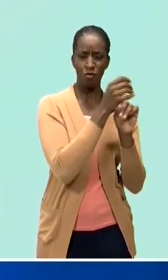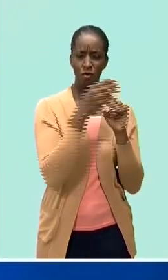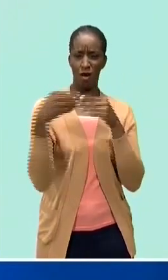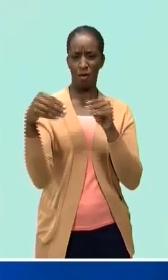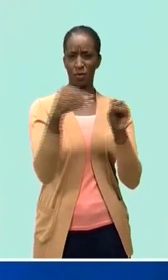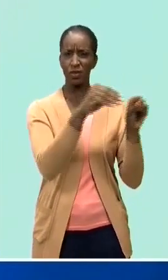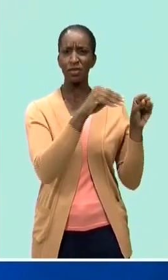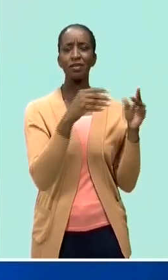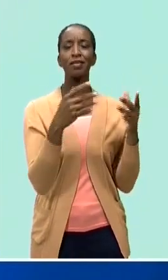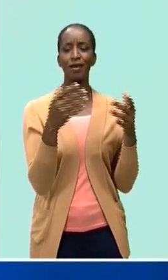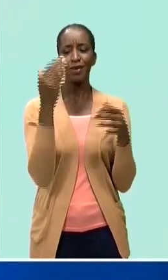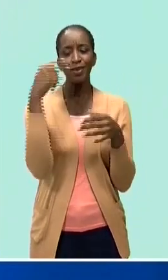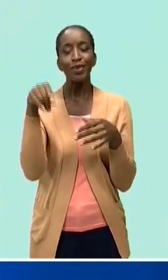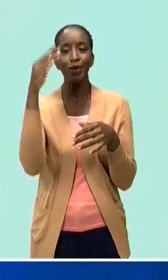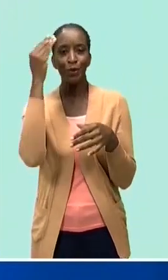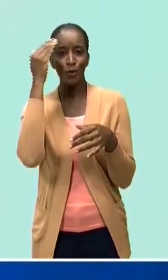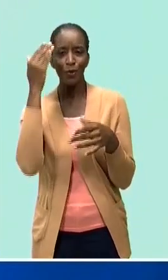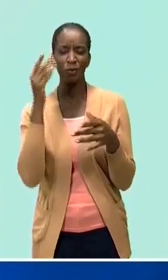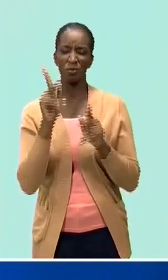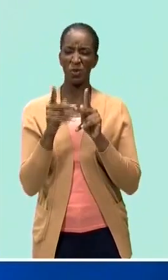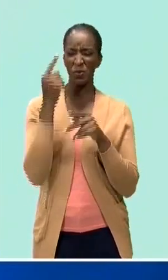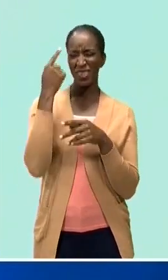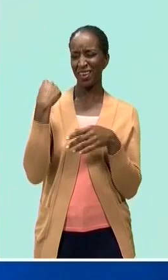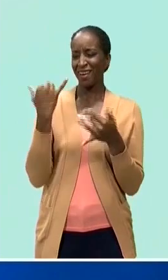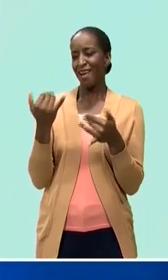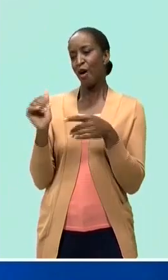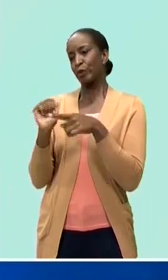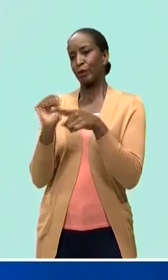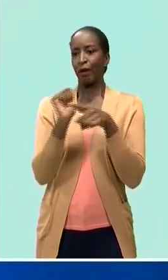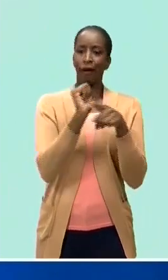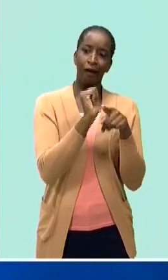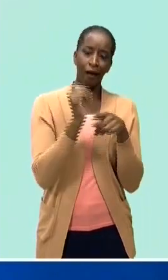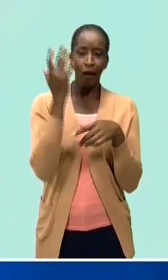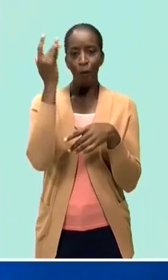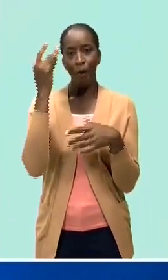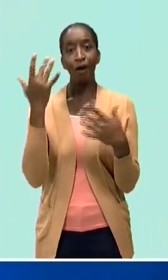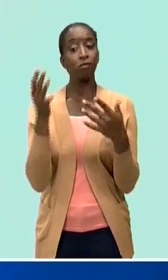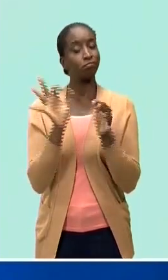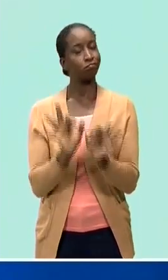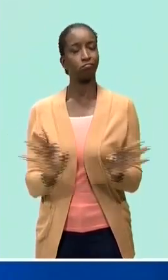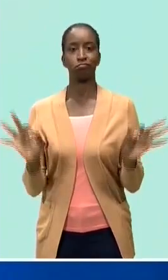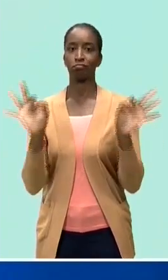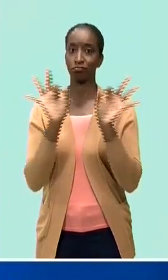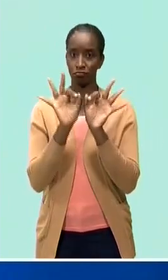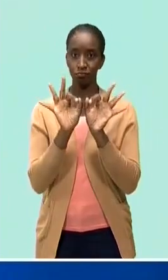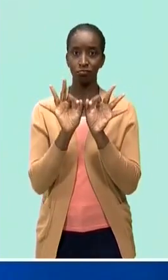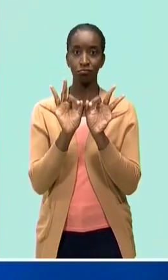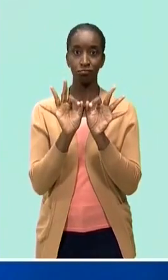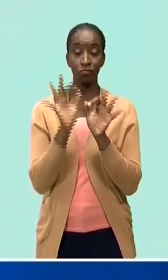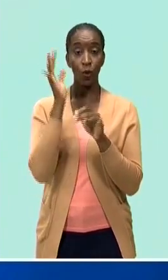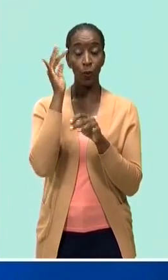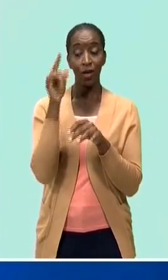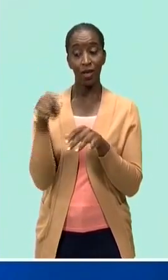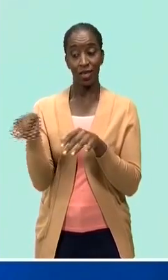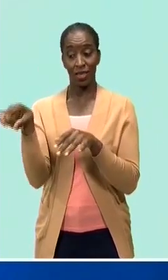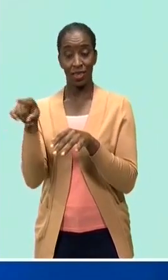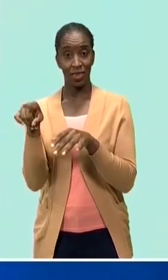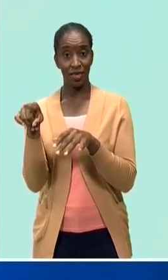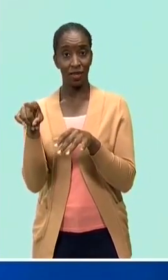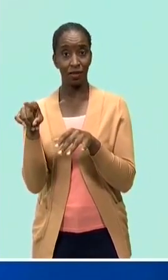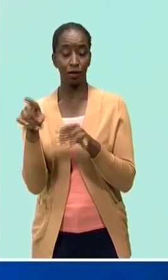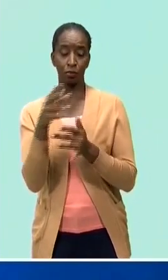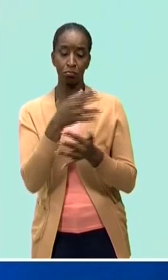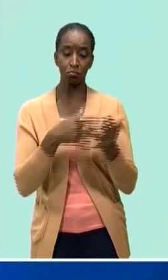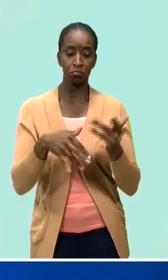and all of that. It is important. And it is important for those who will be interacting with